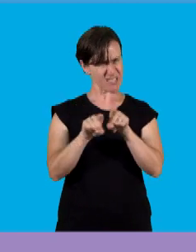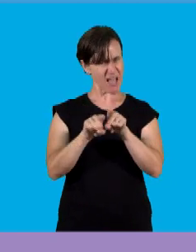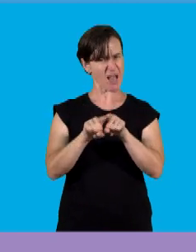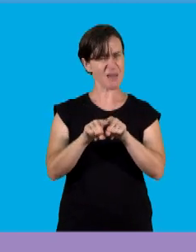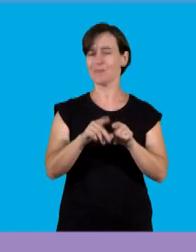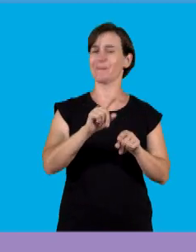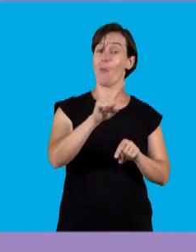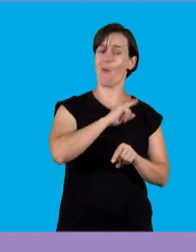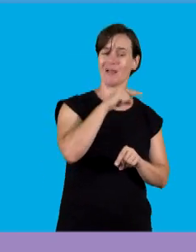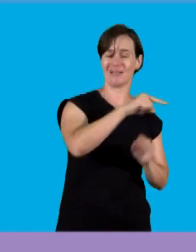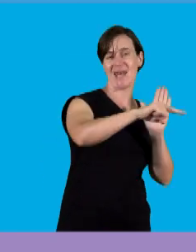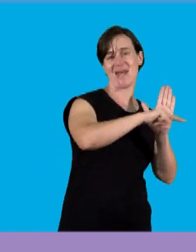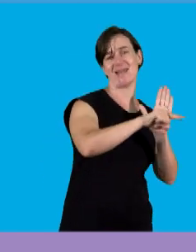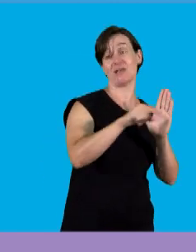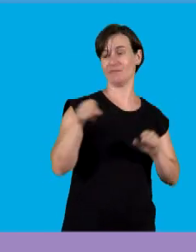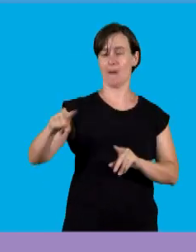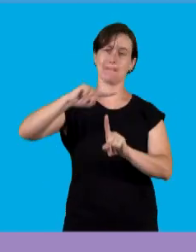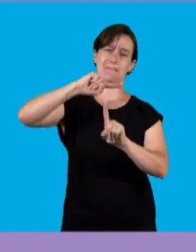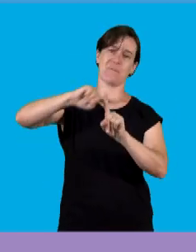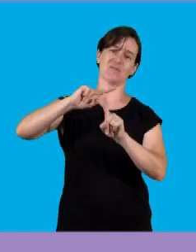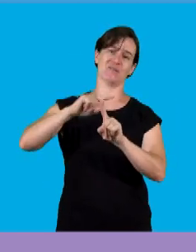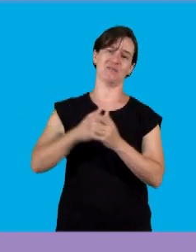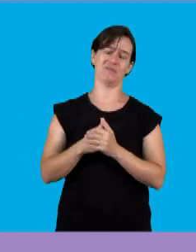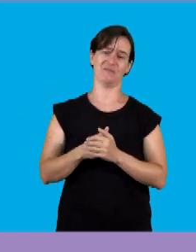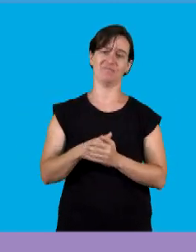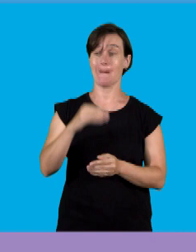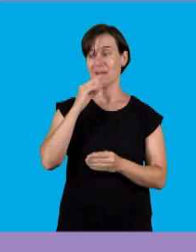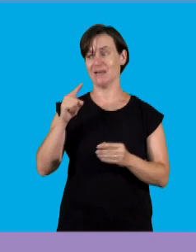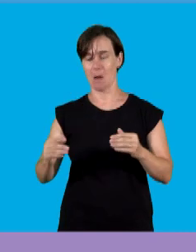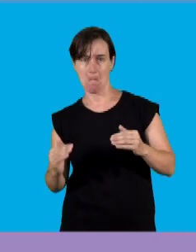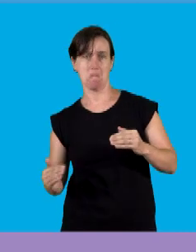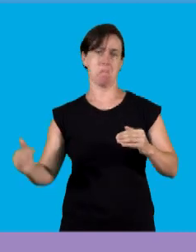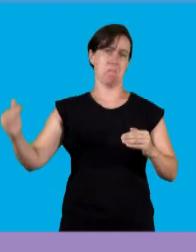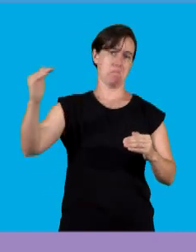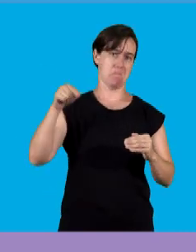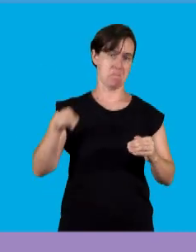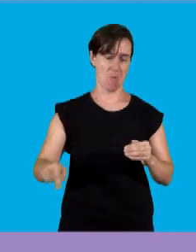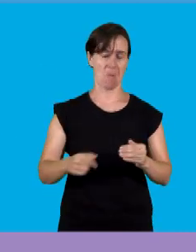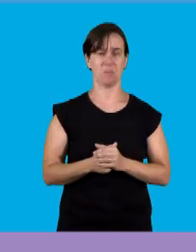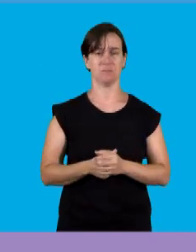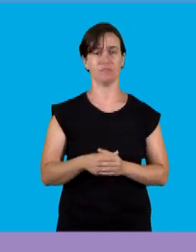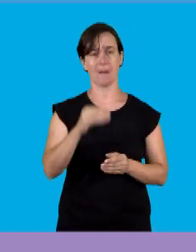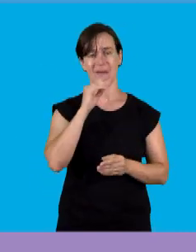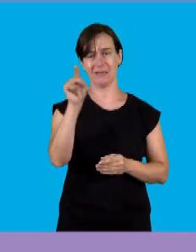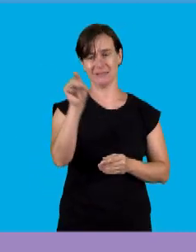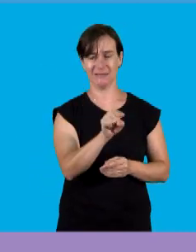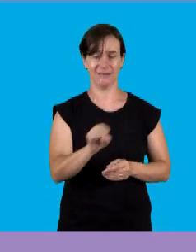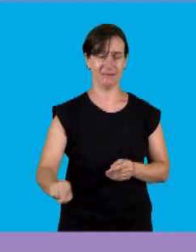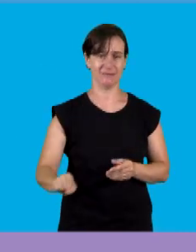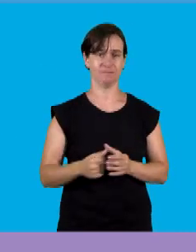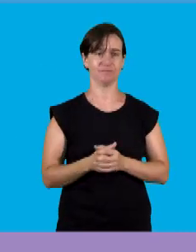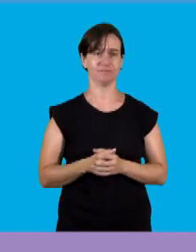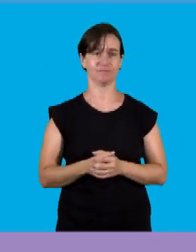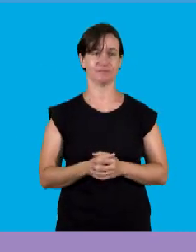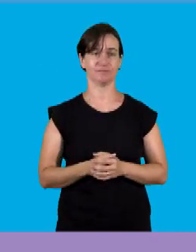one is a negative number and the other one is a positive number, that means that the negative number is the smaller